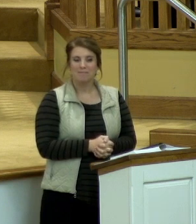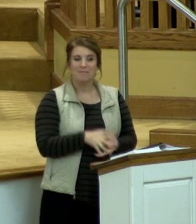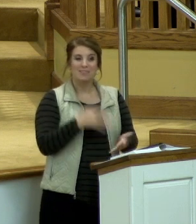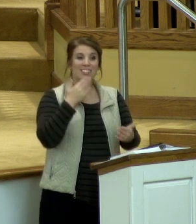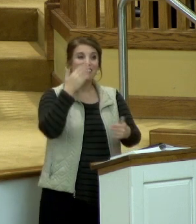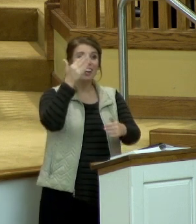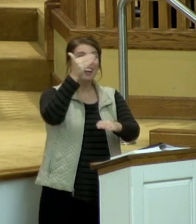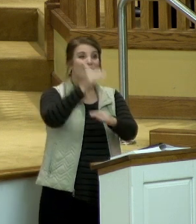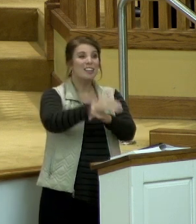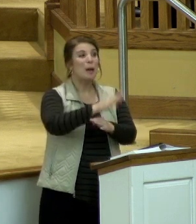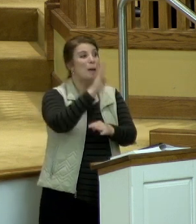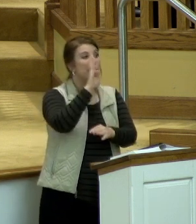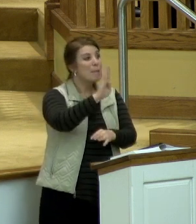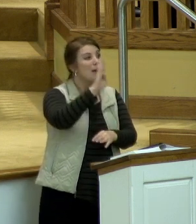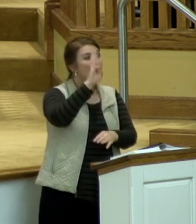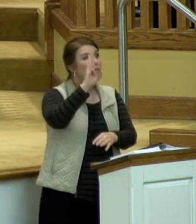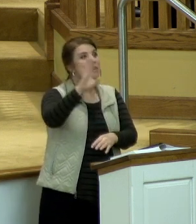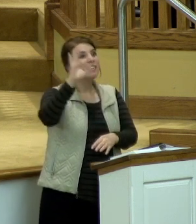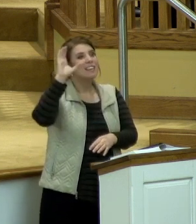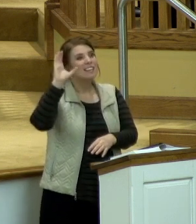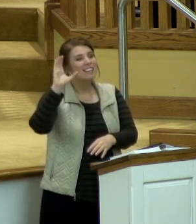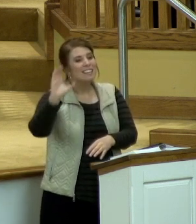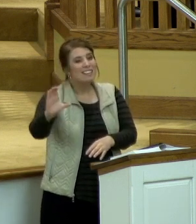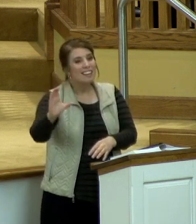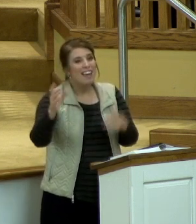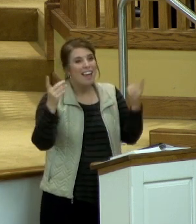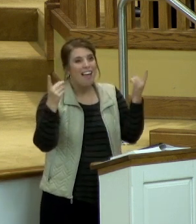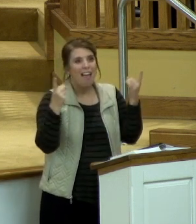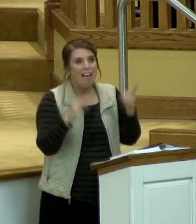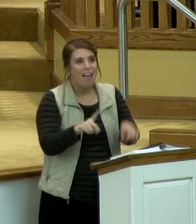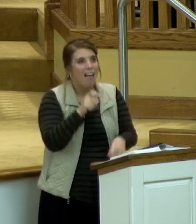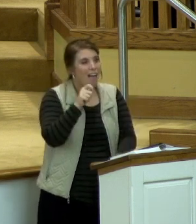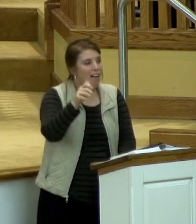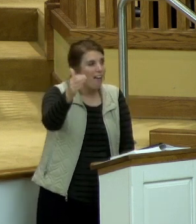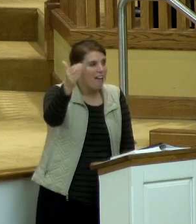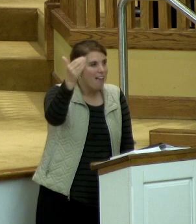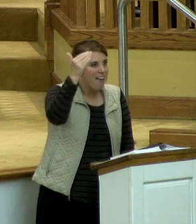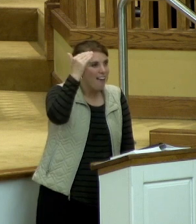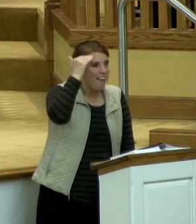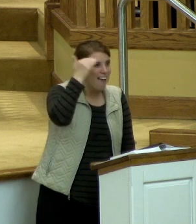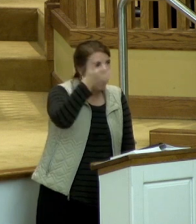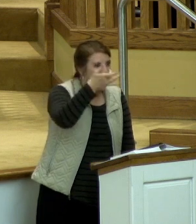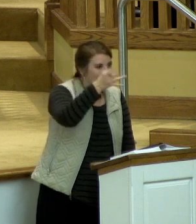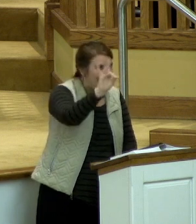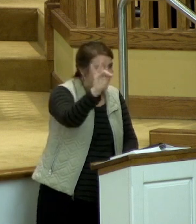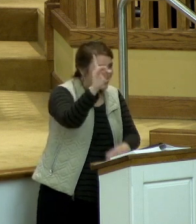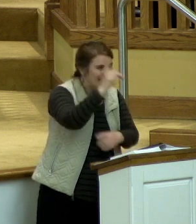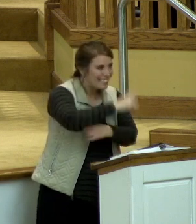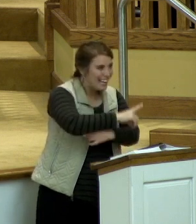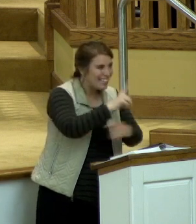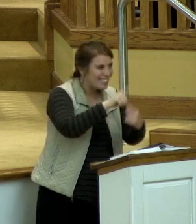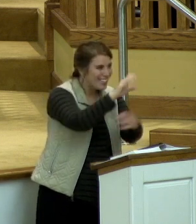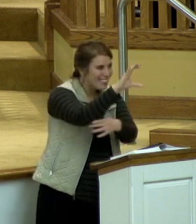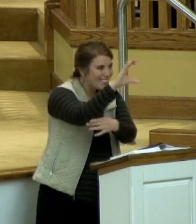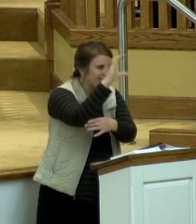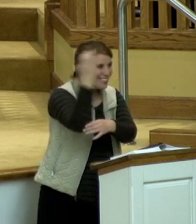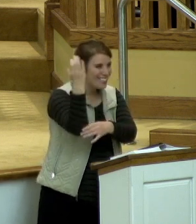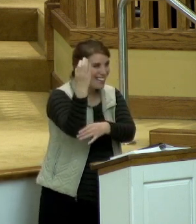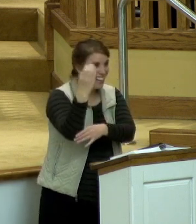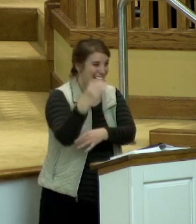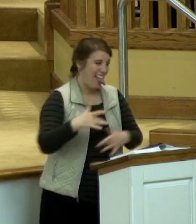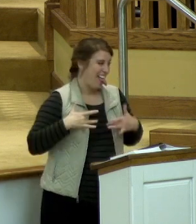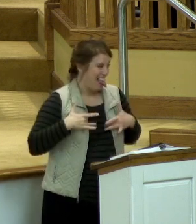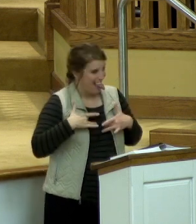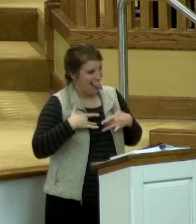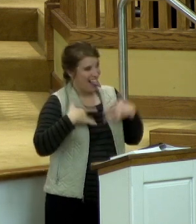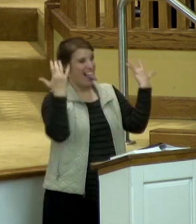Good evening, Bible Baptist Church. In case you didn't know, 18 days till Christmas, and I am just so